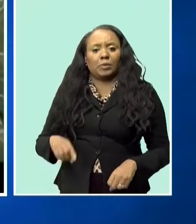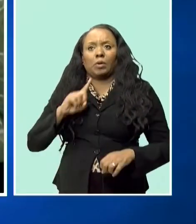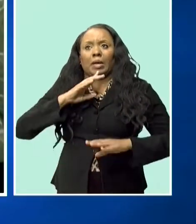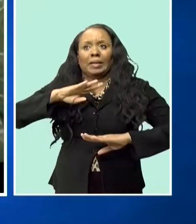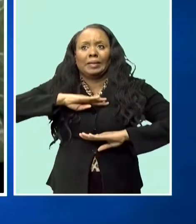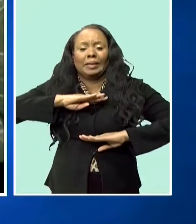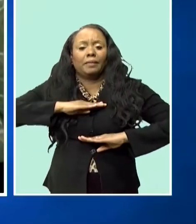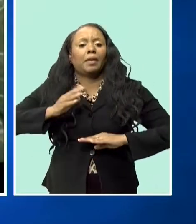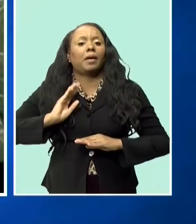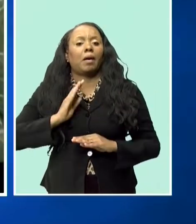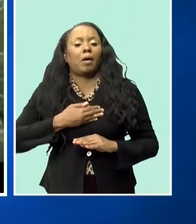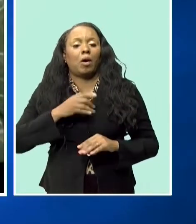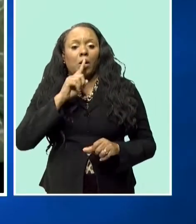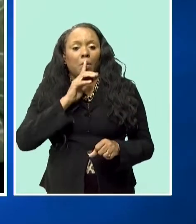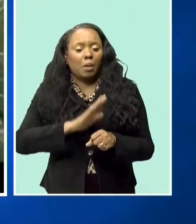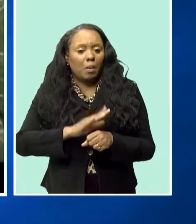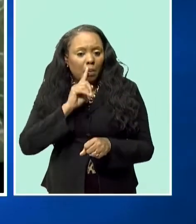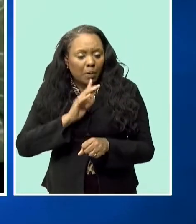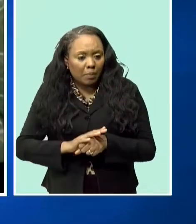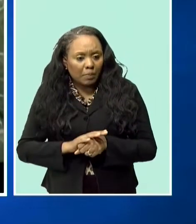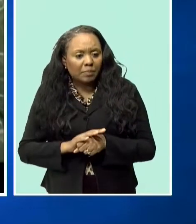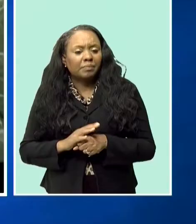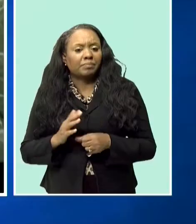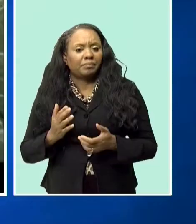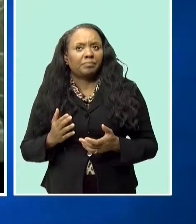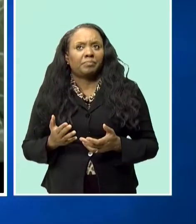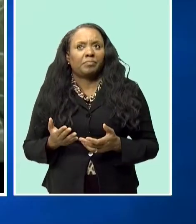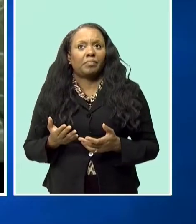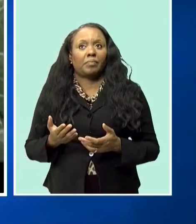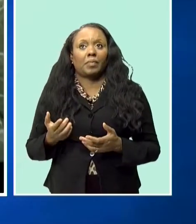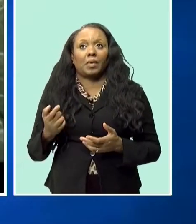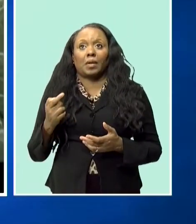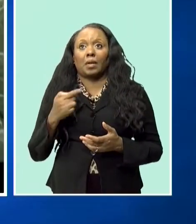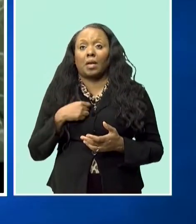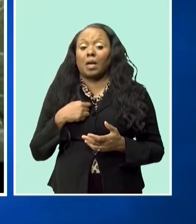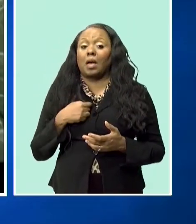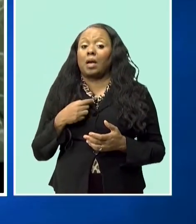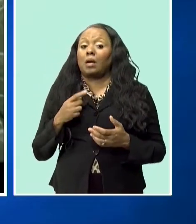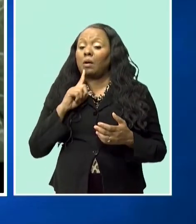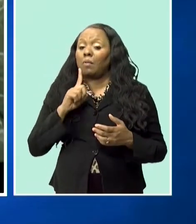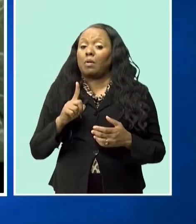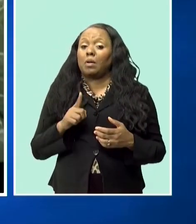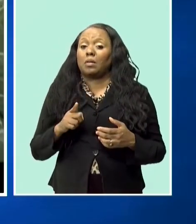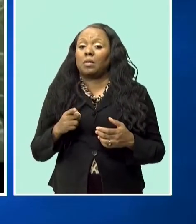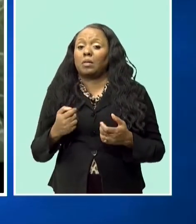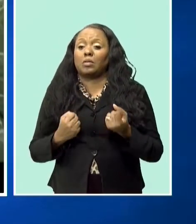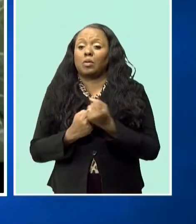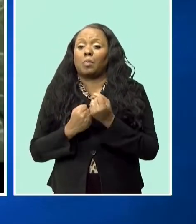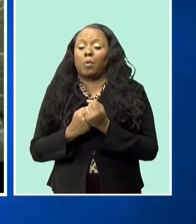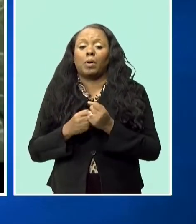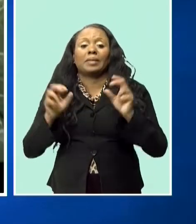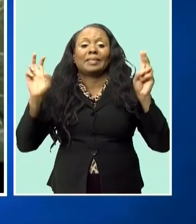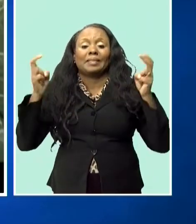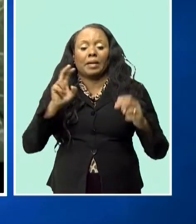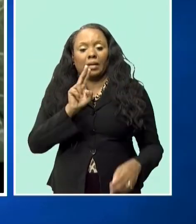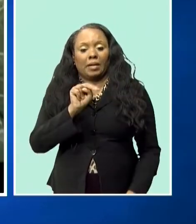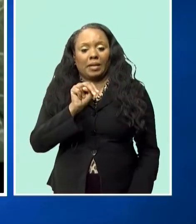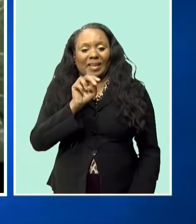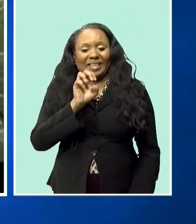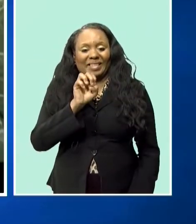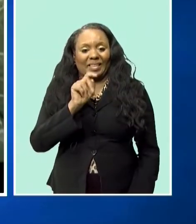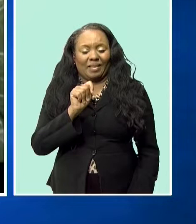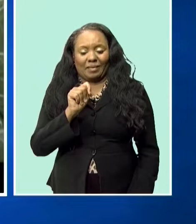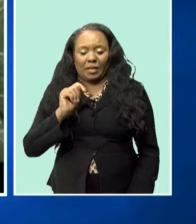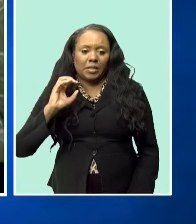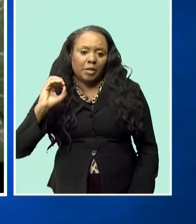commitments that we have made for net zero, and I'm a big defender of net zero, as you know, then I see trouble ahead of